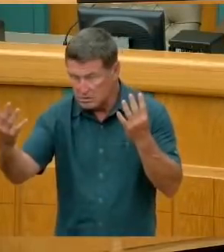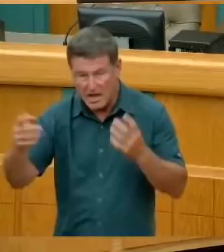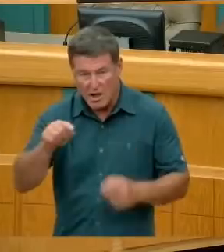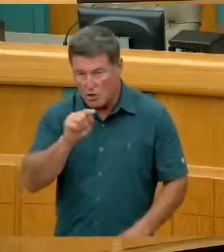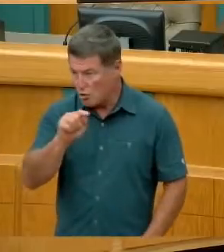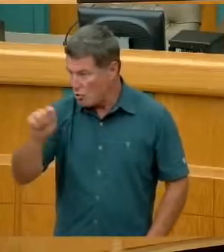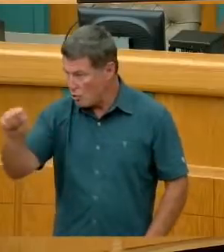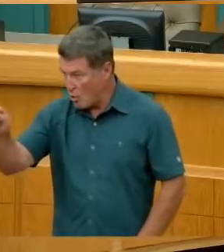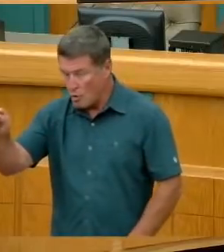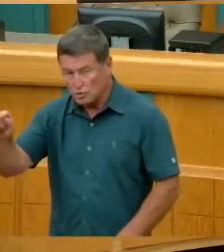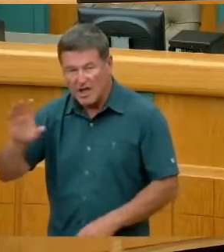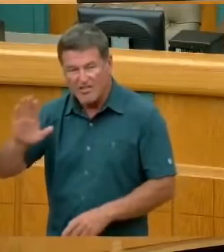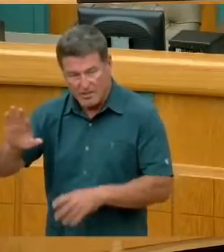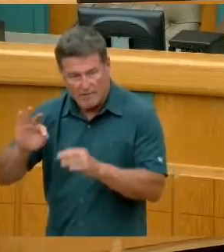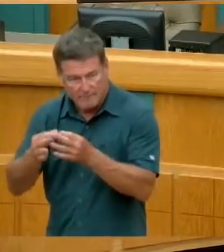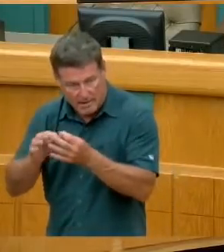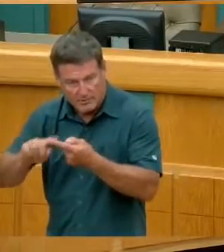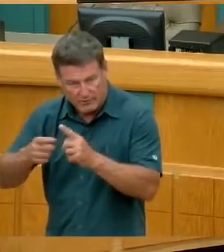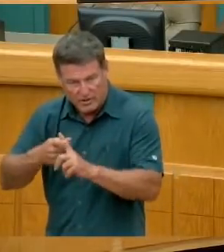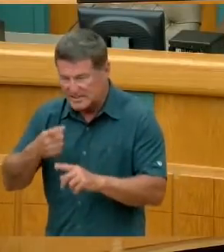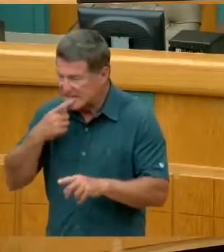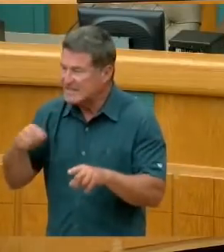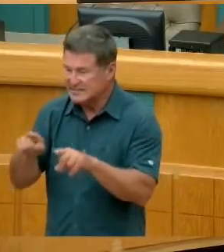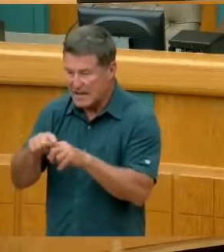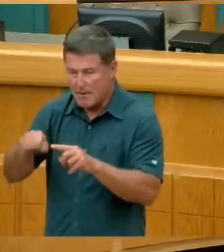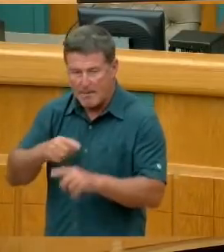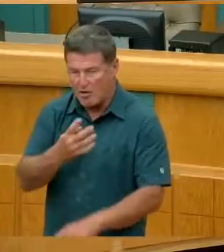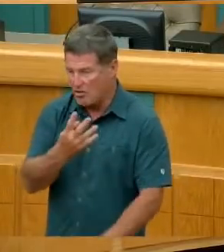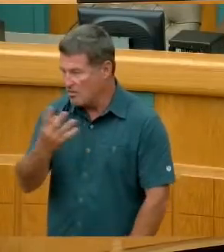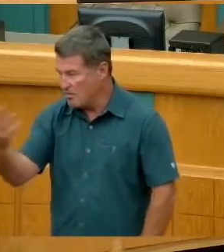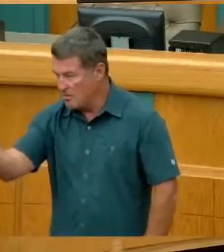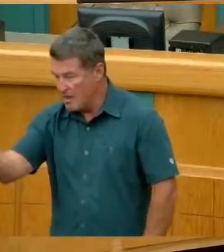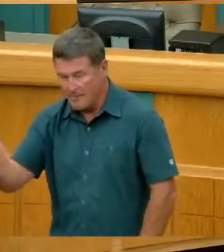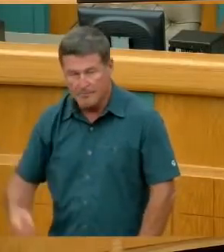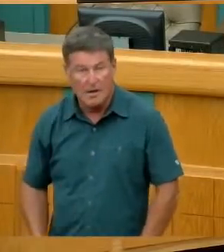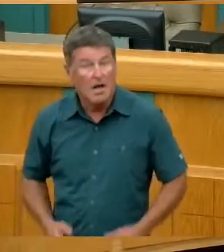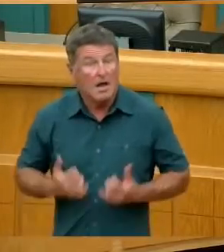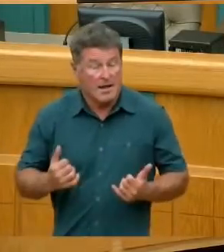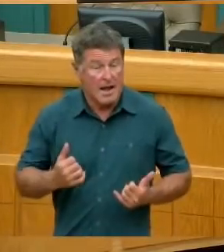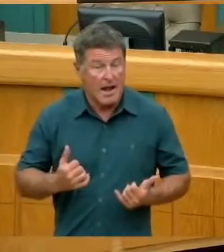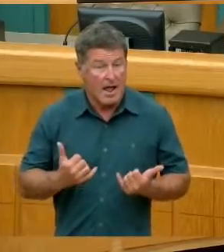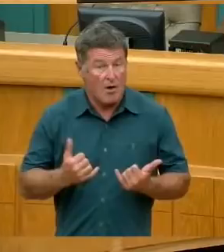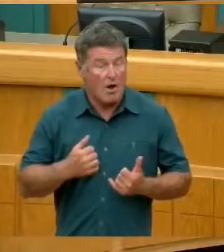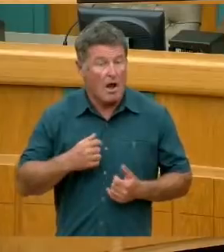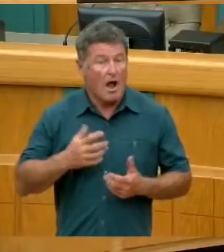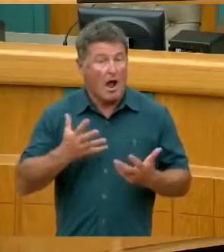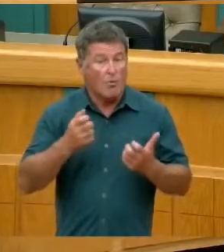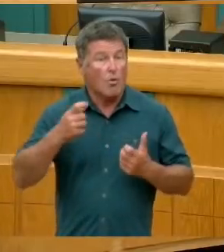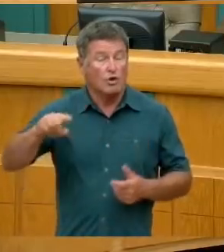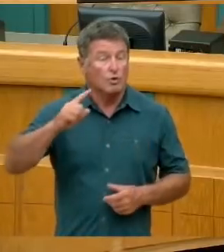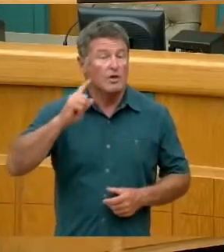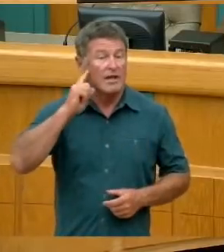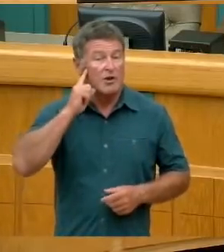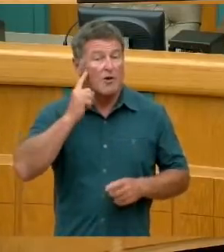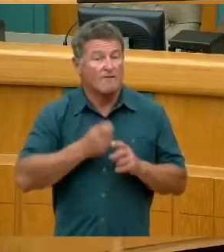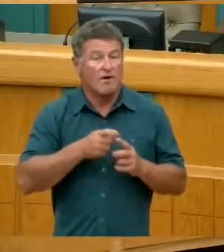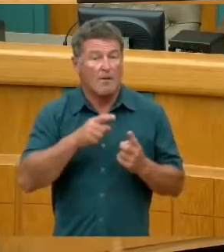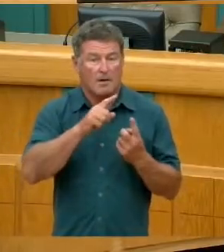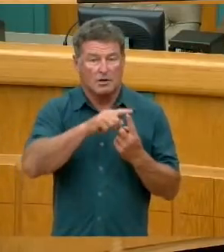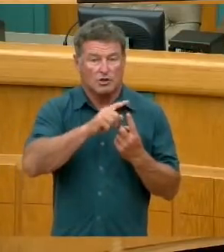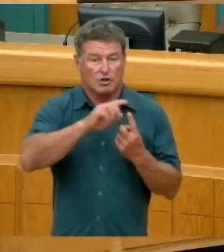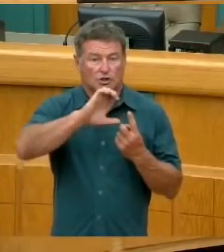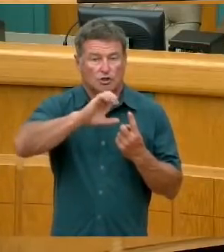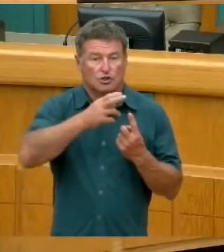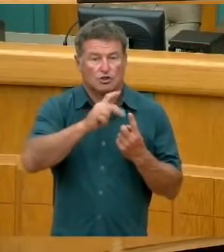friends who think exactly the same thing about those losses. And I want to express to you a message from the Williams